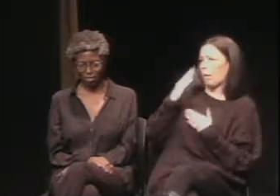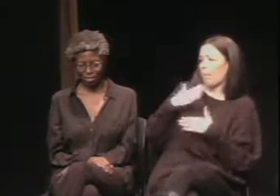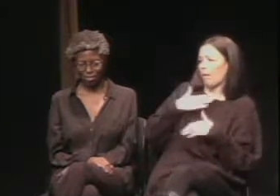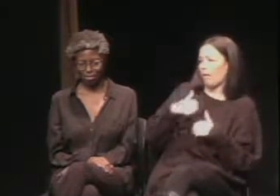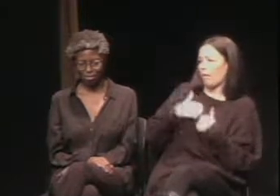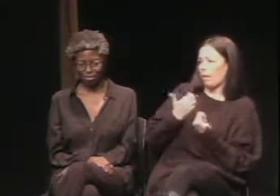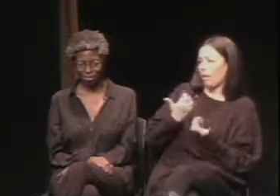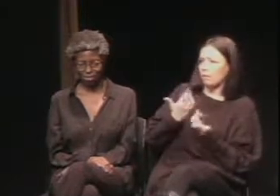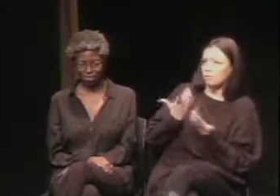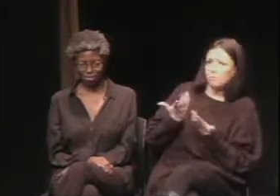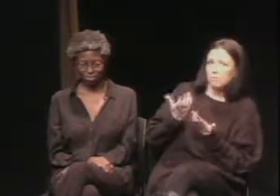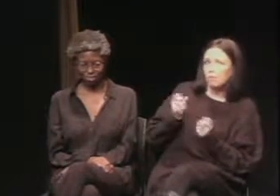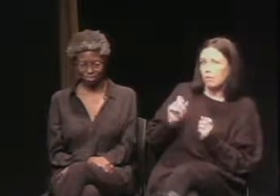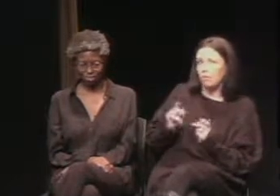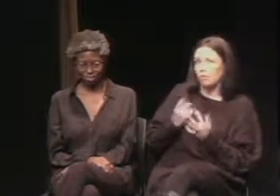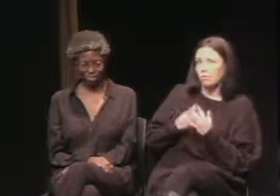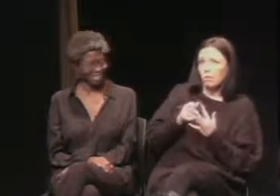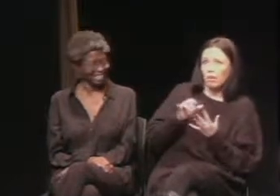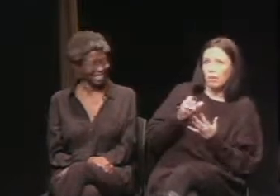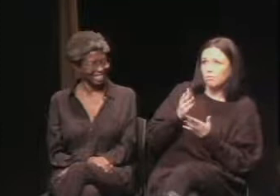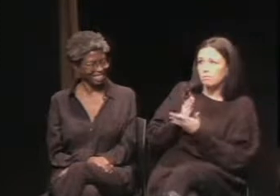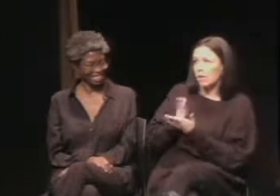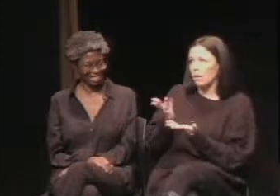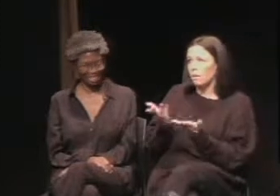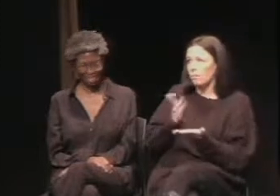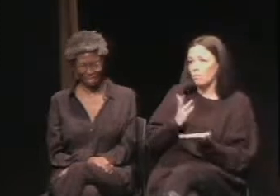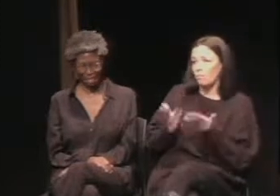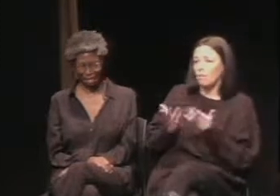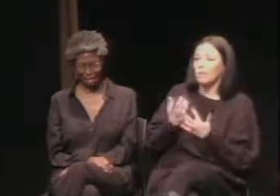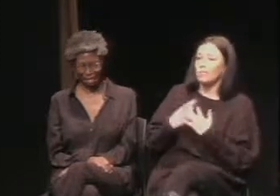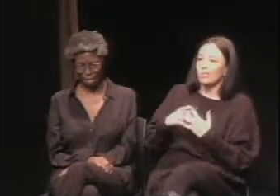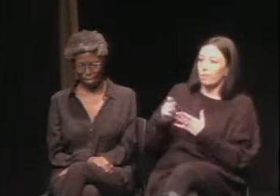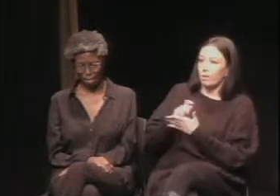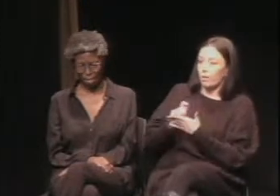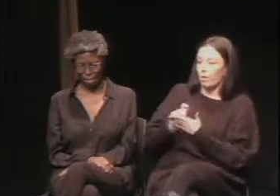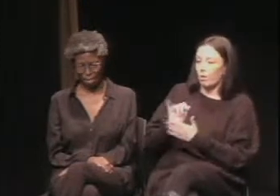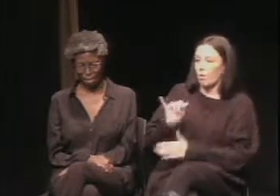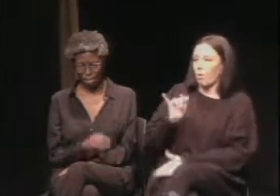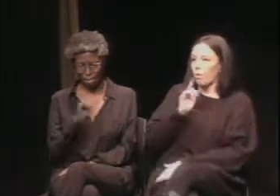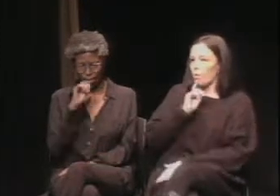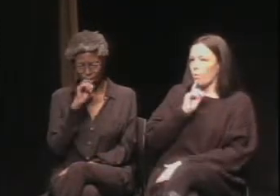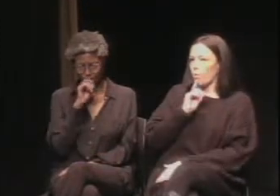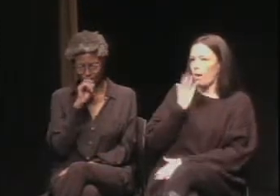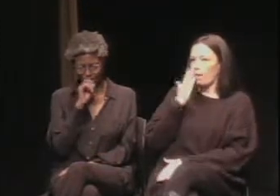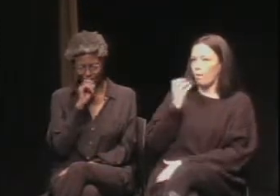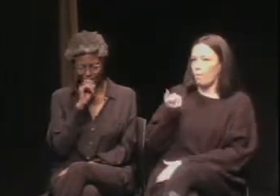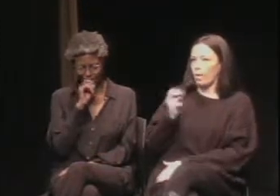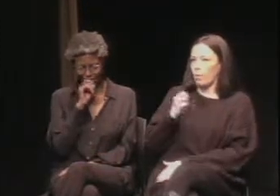know, start here, go here. And when I started writing, I was like, oh, wait, I don't know my life.